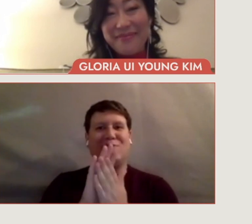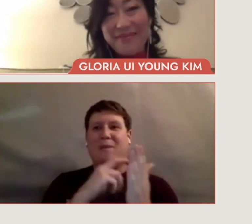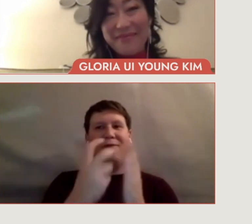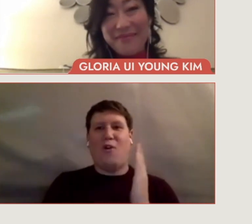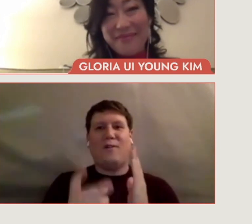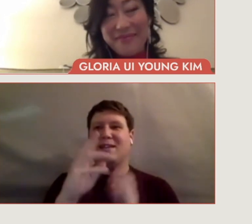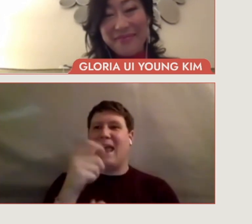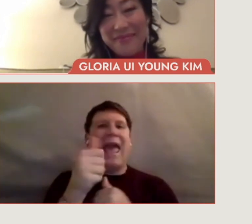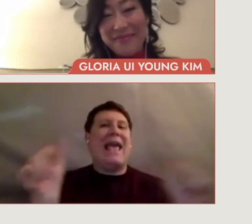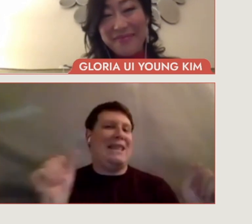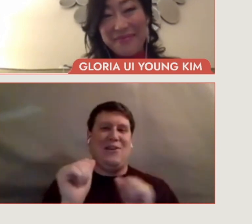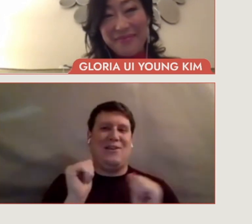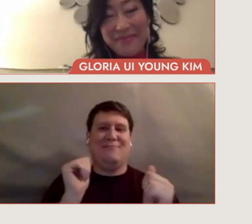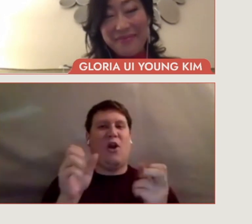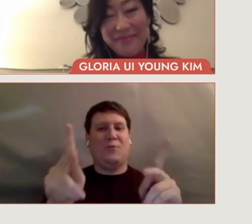get. Great.